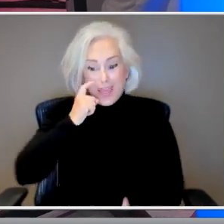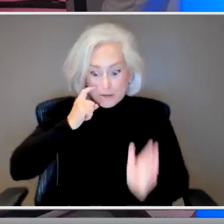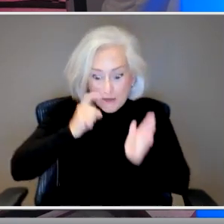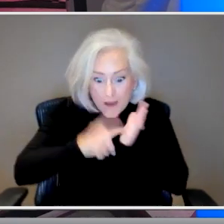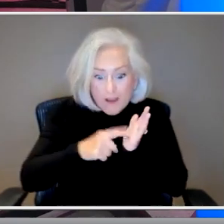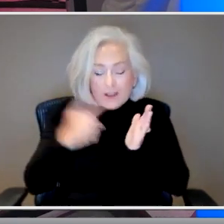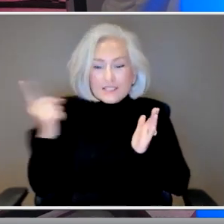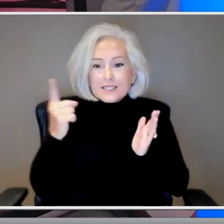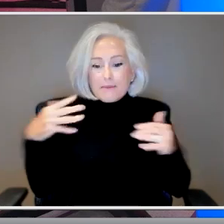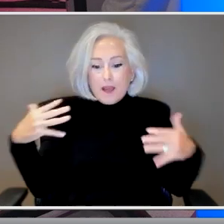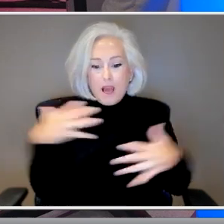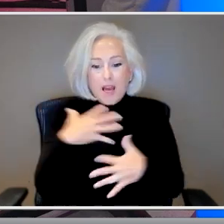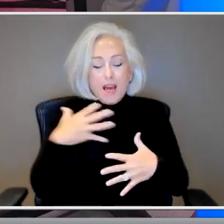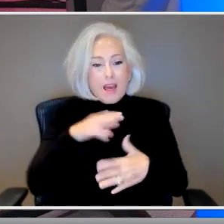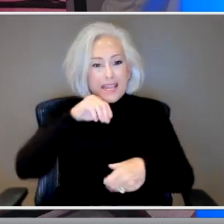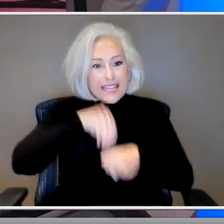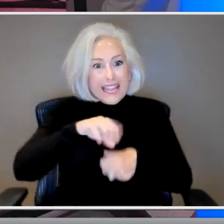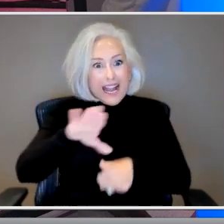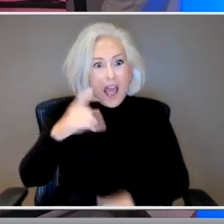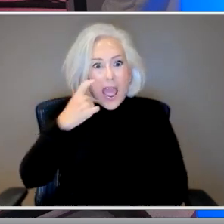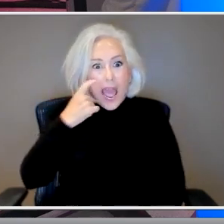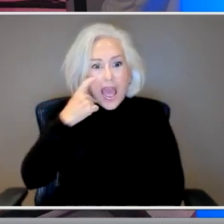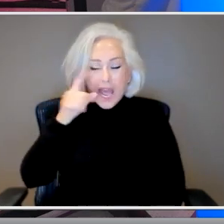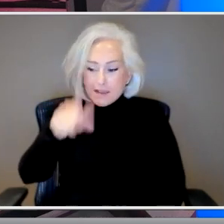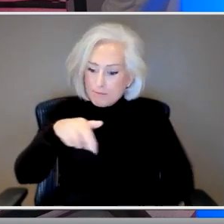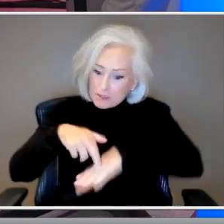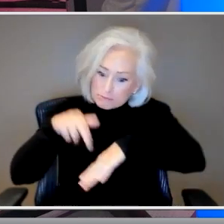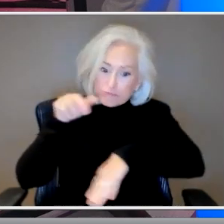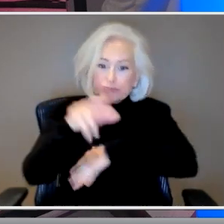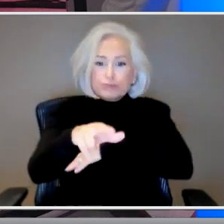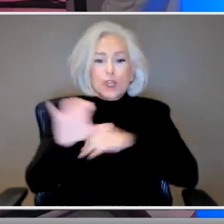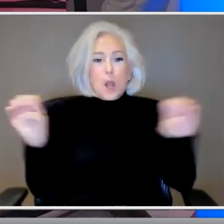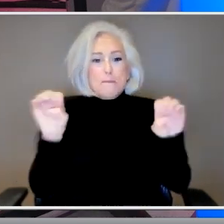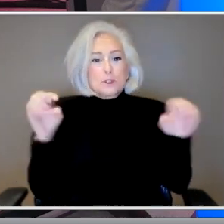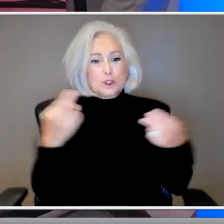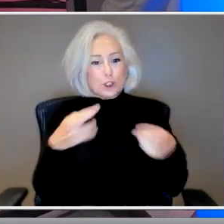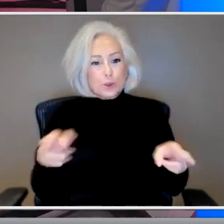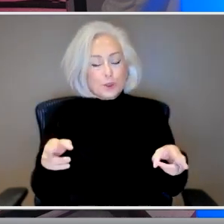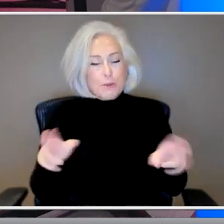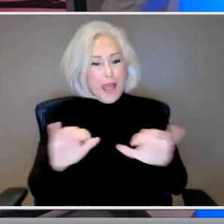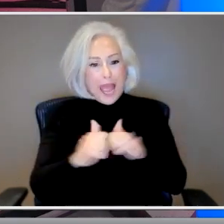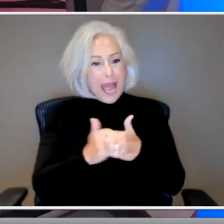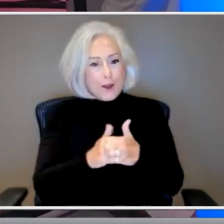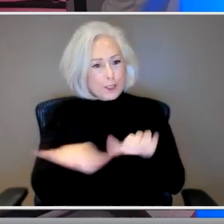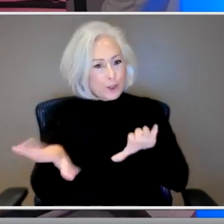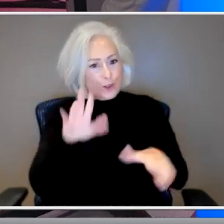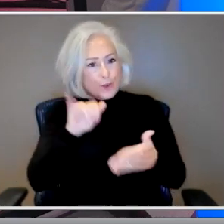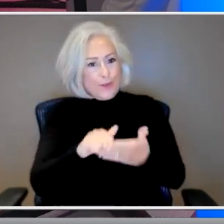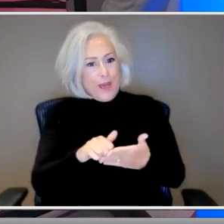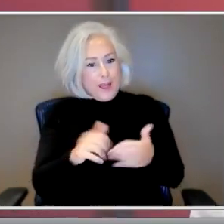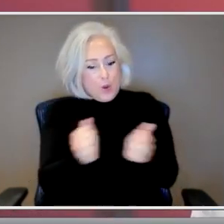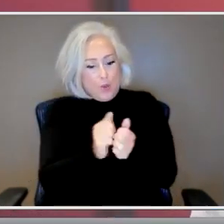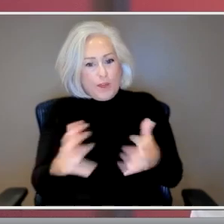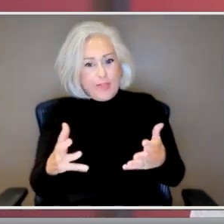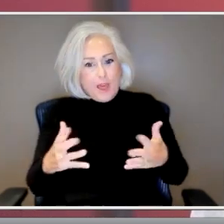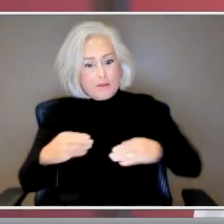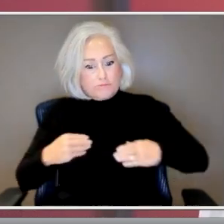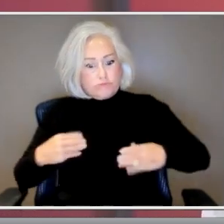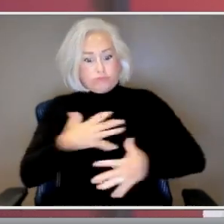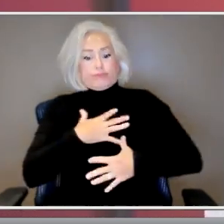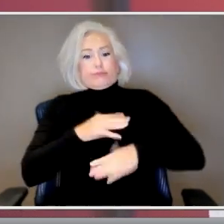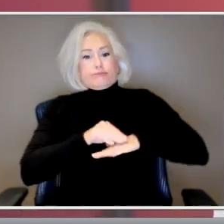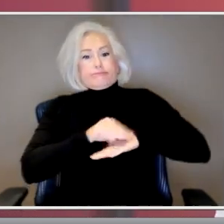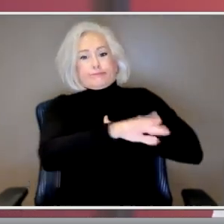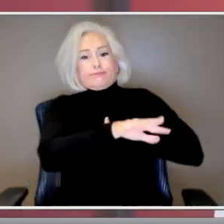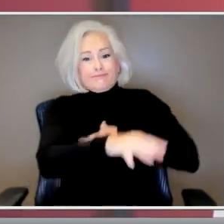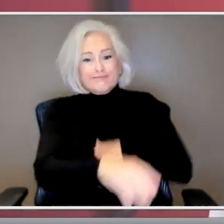eyes and you have to send them straight to the emergency department? How do you do that without frightening them? Well, sometimes, well, it